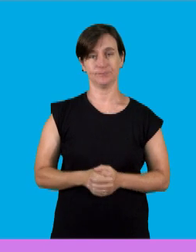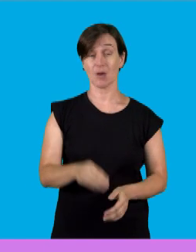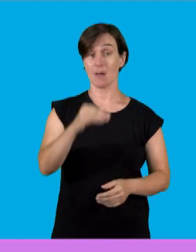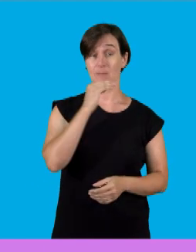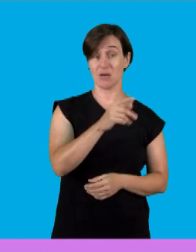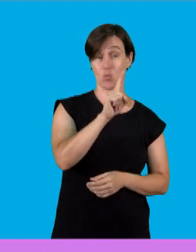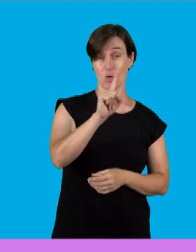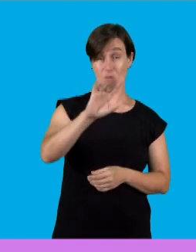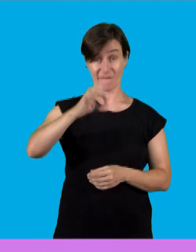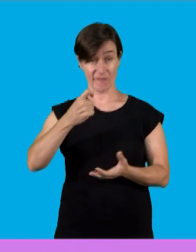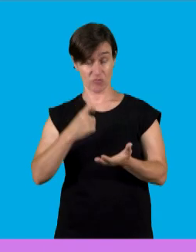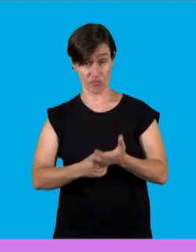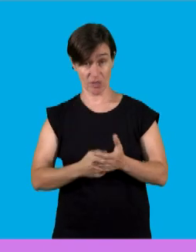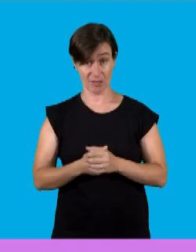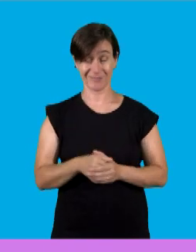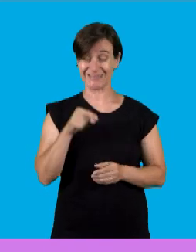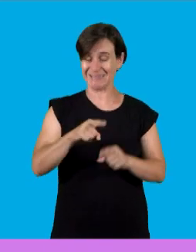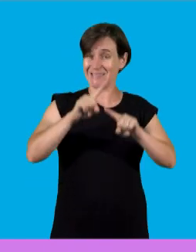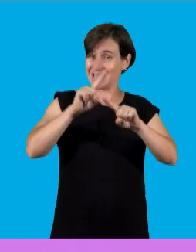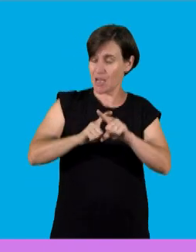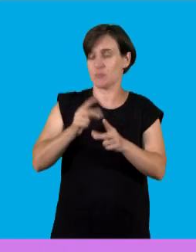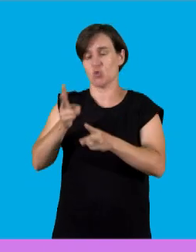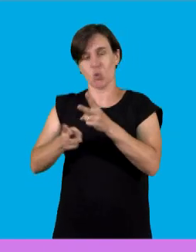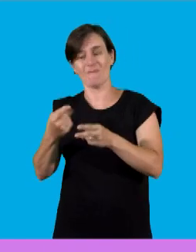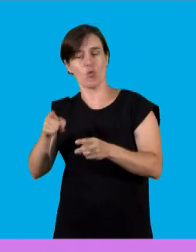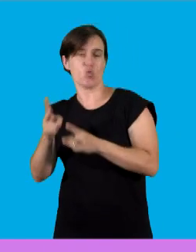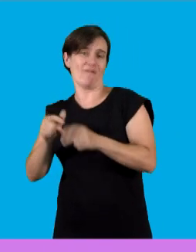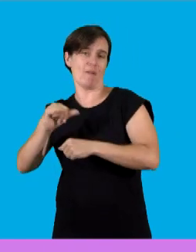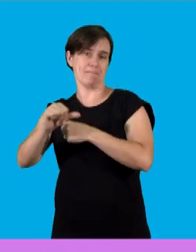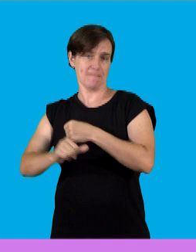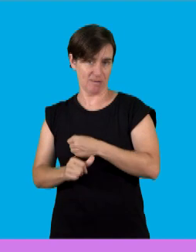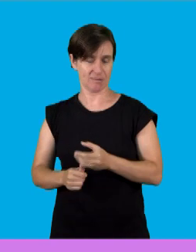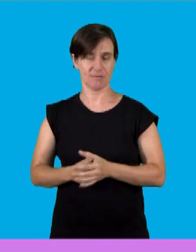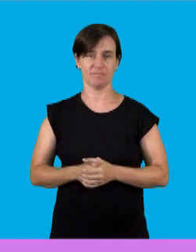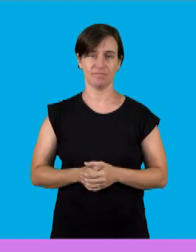our 1,150 and we multiply that by 12.